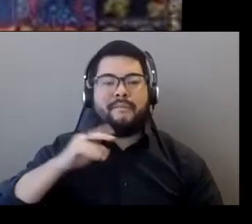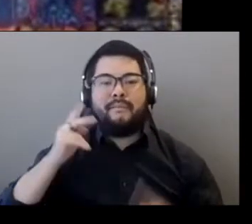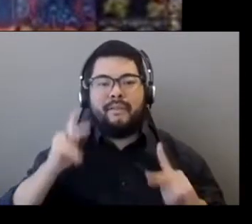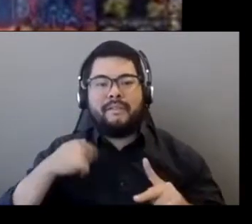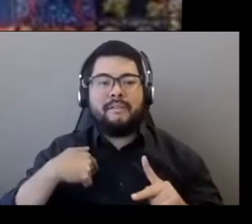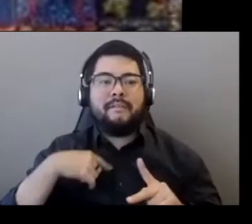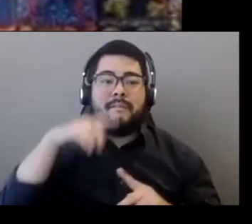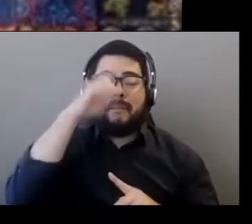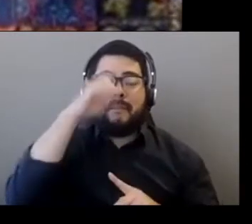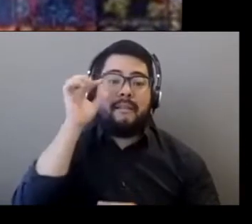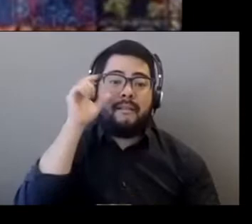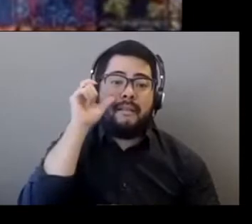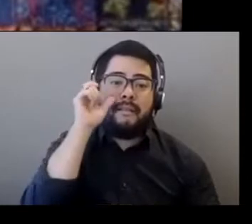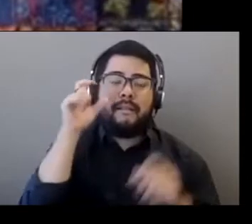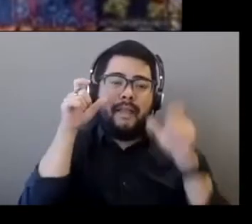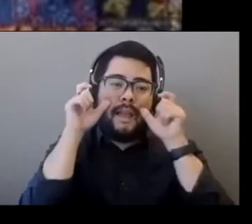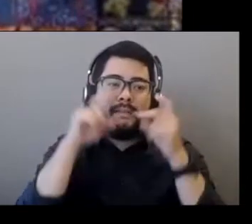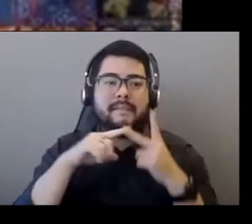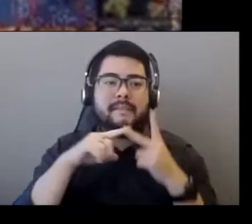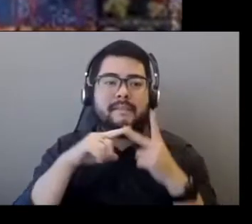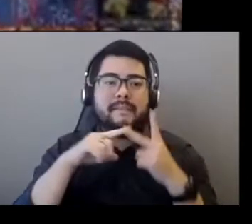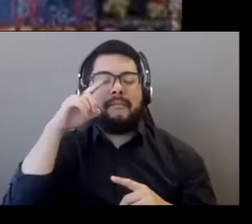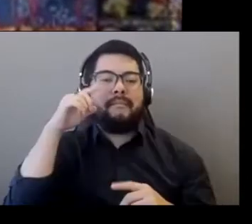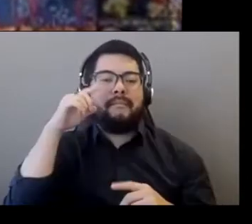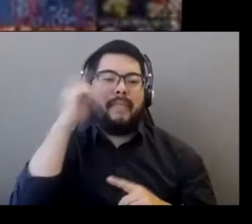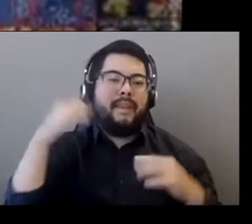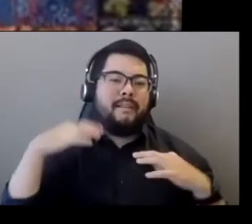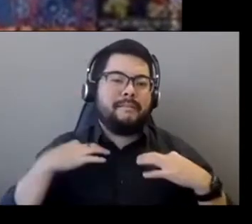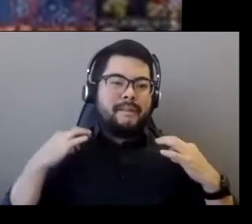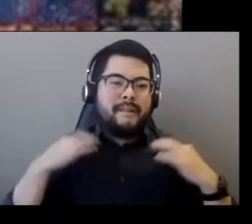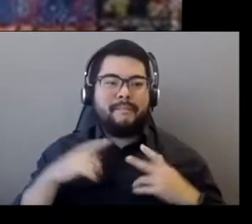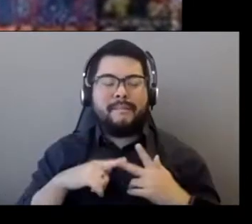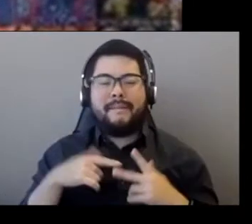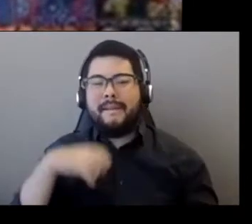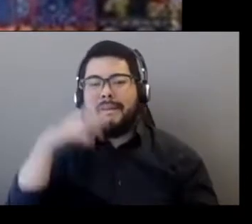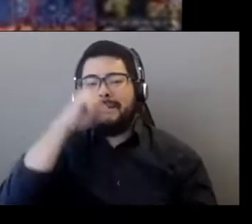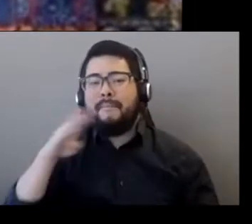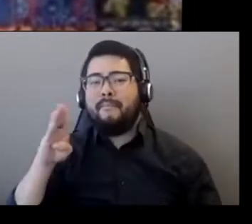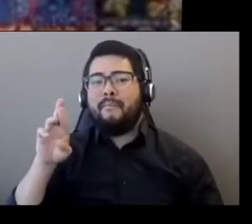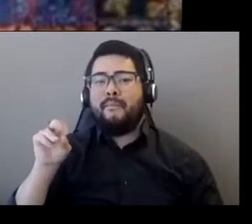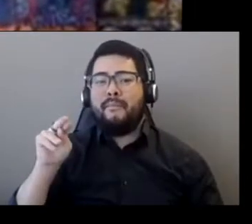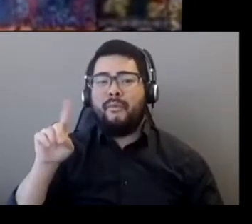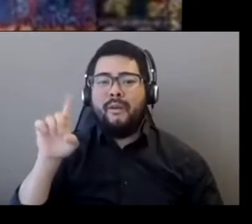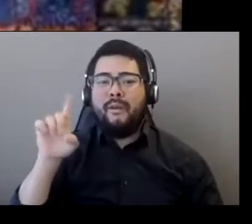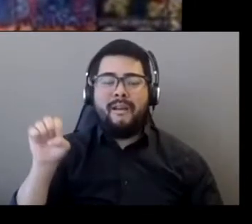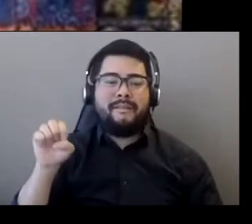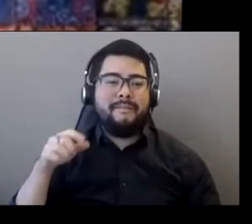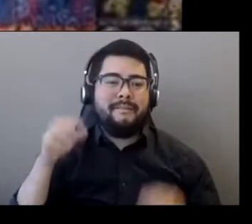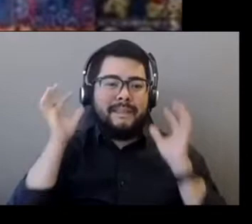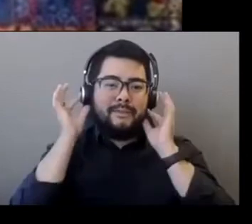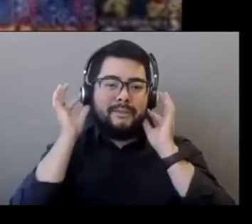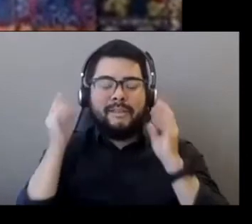top, and I guess bronze dangly earrings.